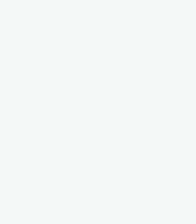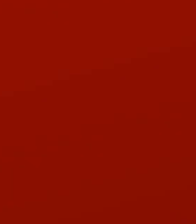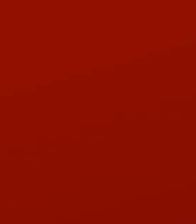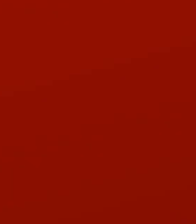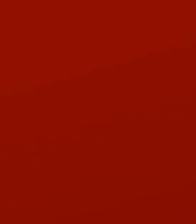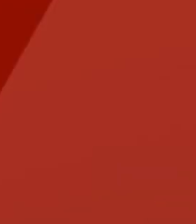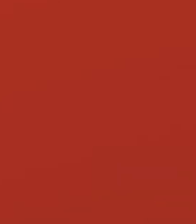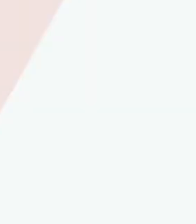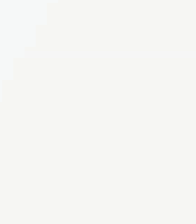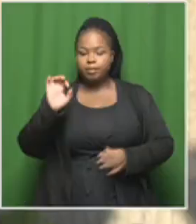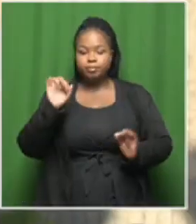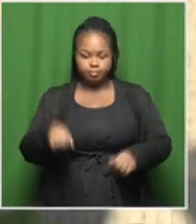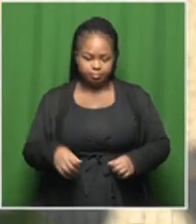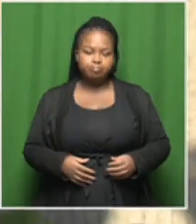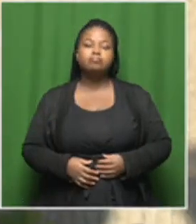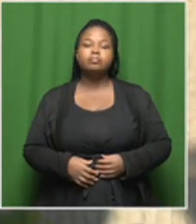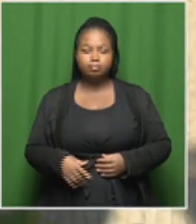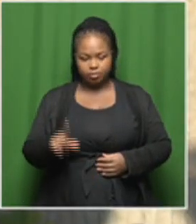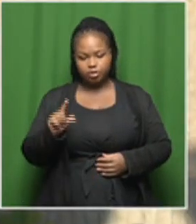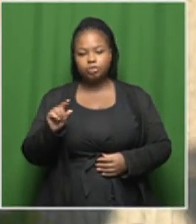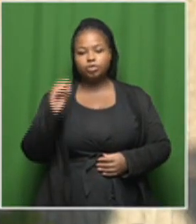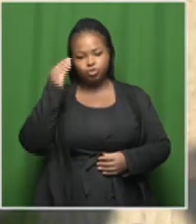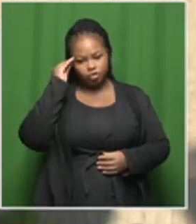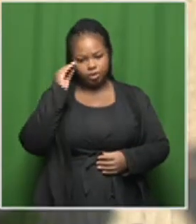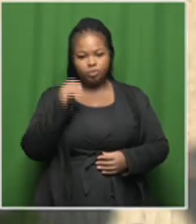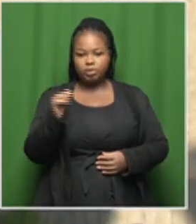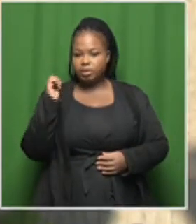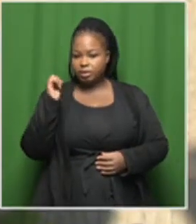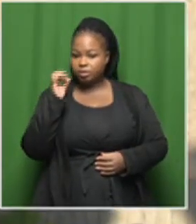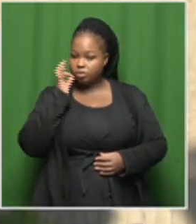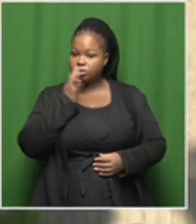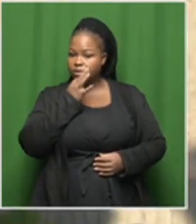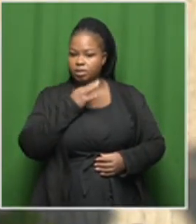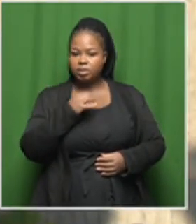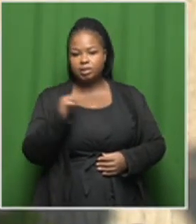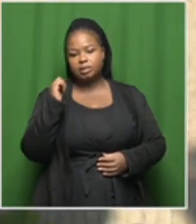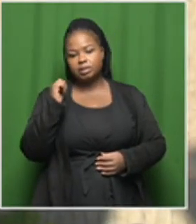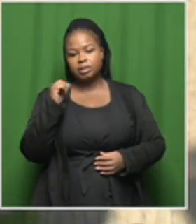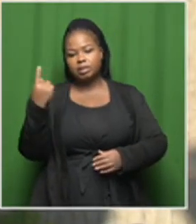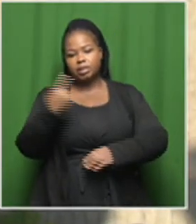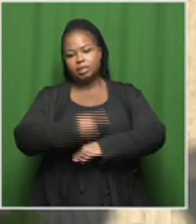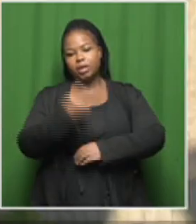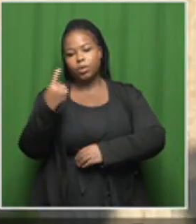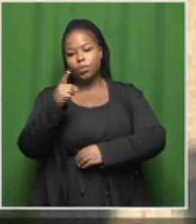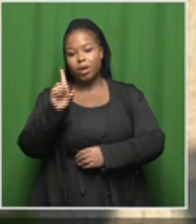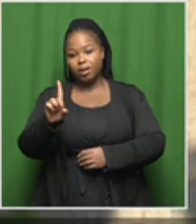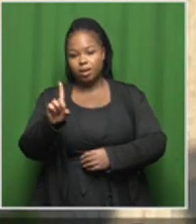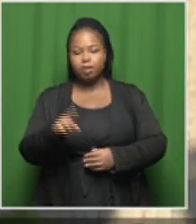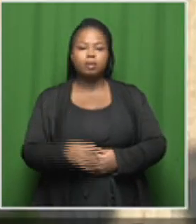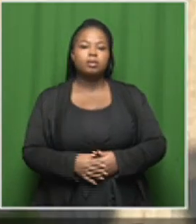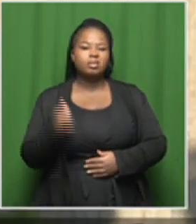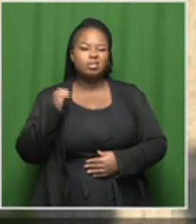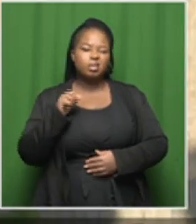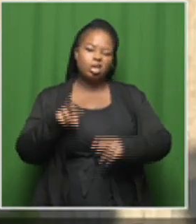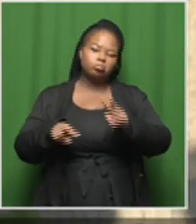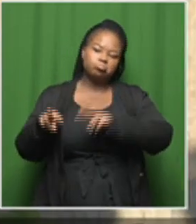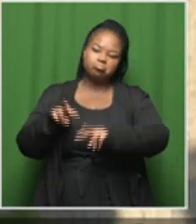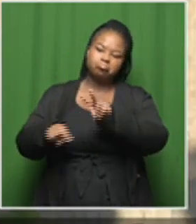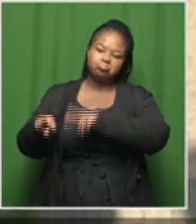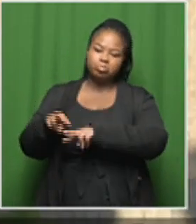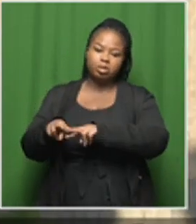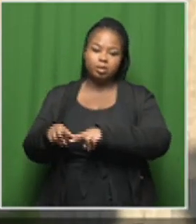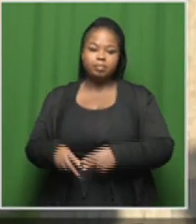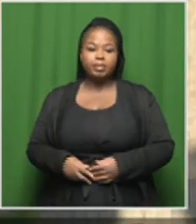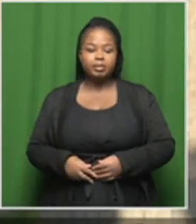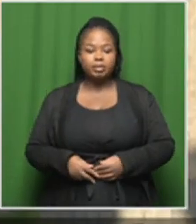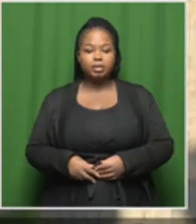Leanne. Yeah, very, very interesting. As you mentioned, yesterday was day one of inspection in loco. And I mean, to be an outsider